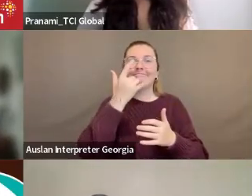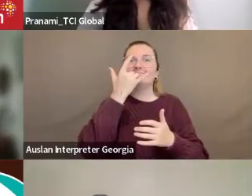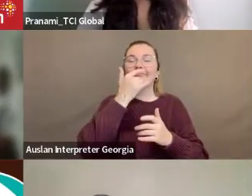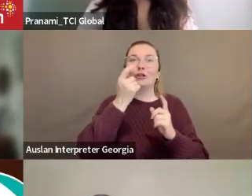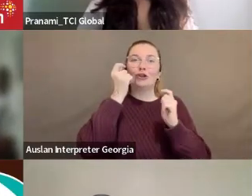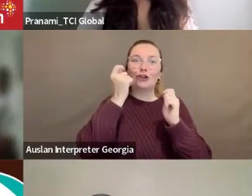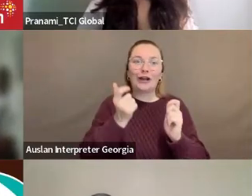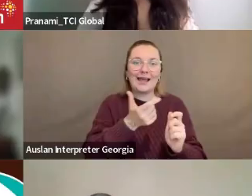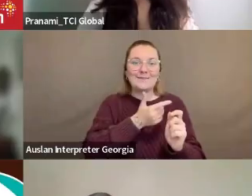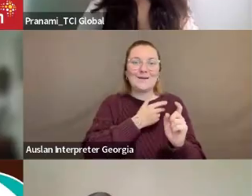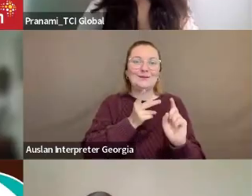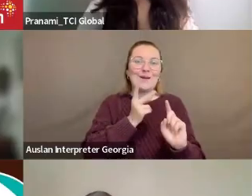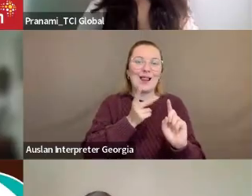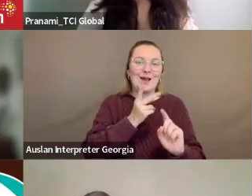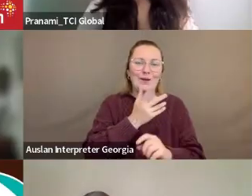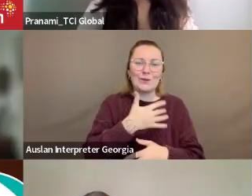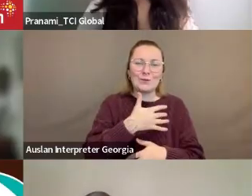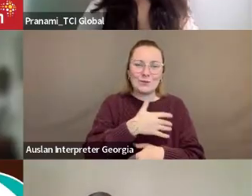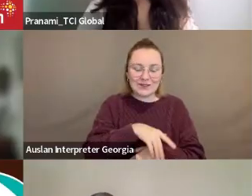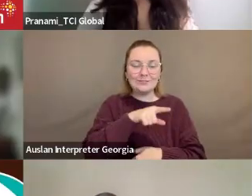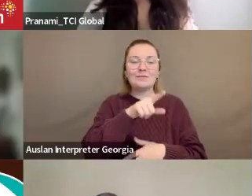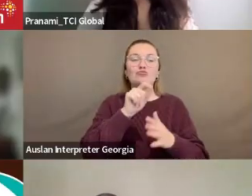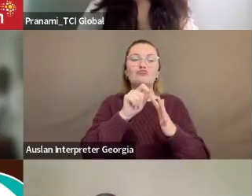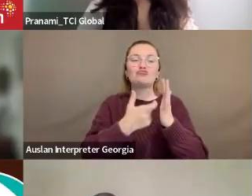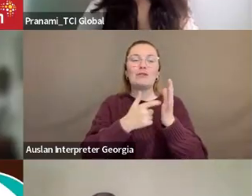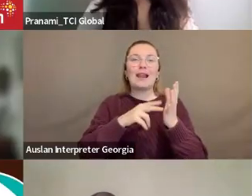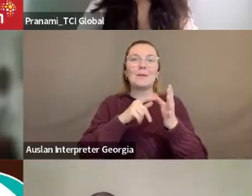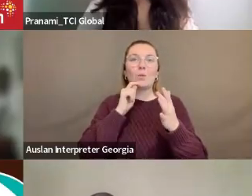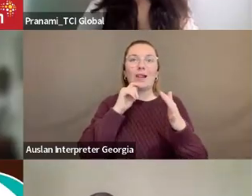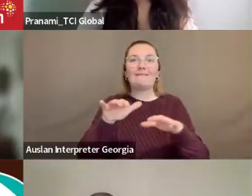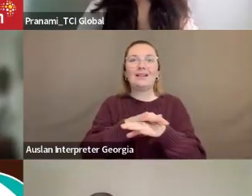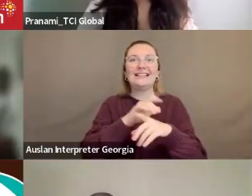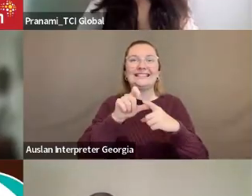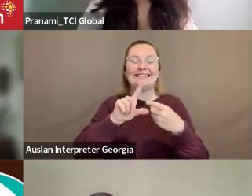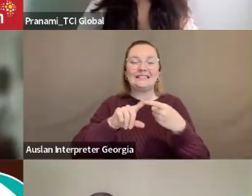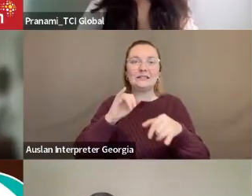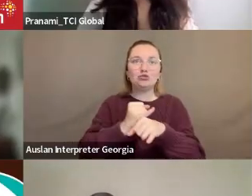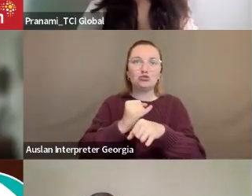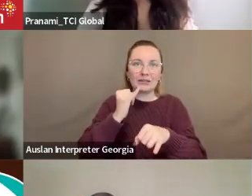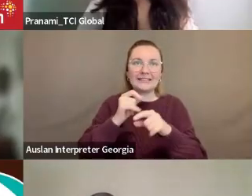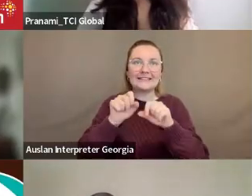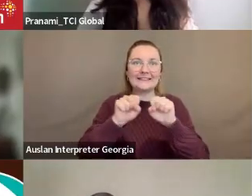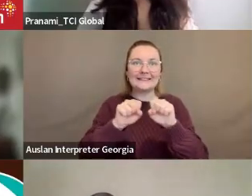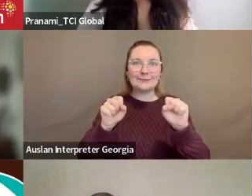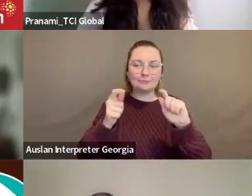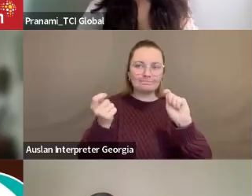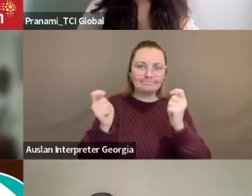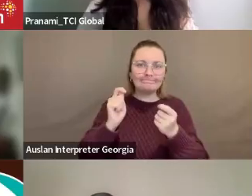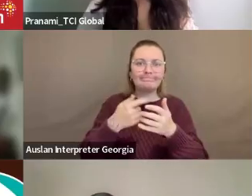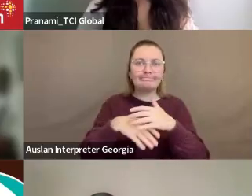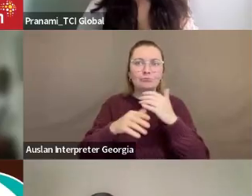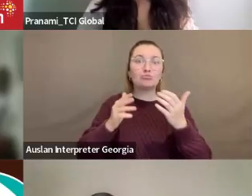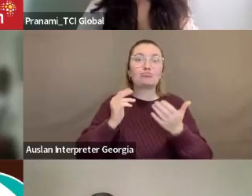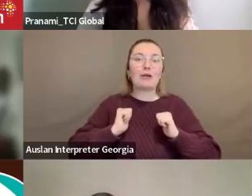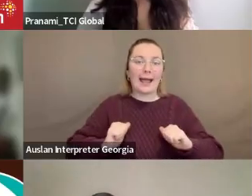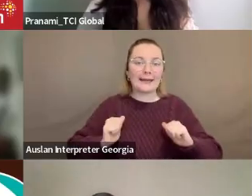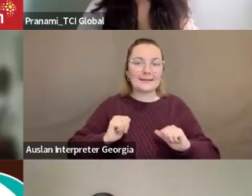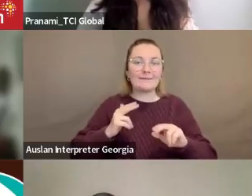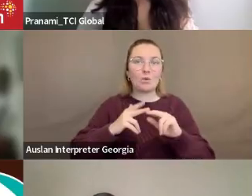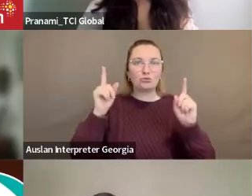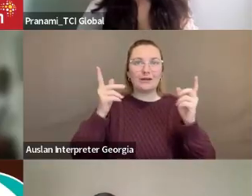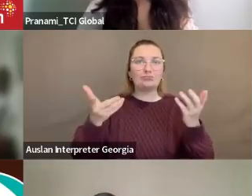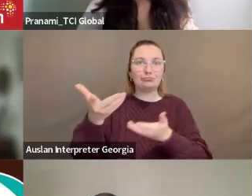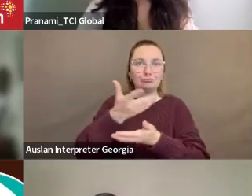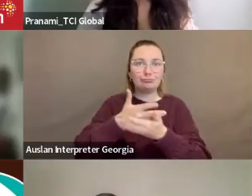morning. And Pranami will be covering deinstitutionalisation and systems transformation in practice in the discussion